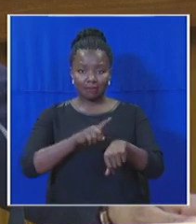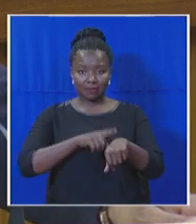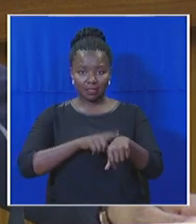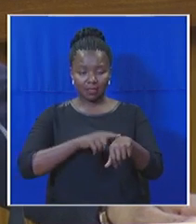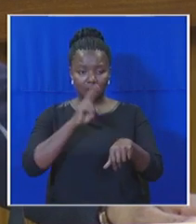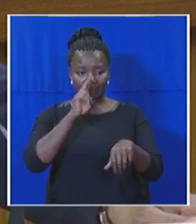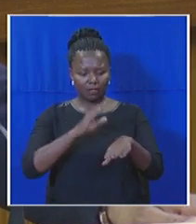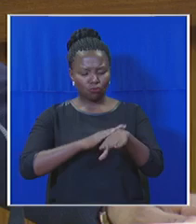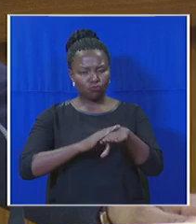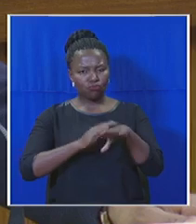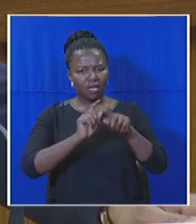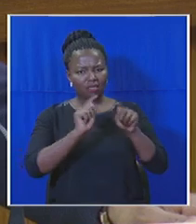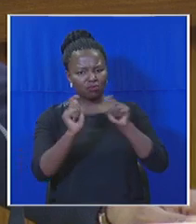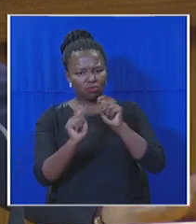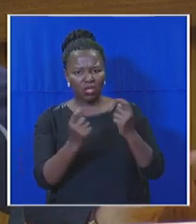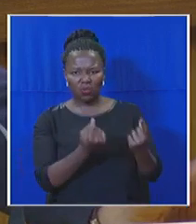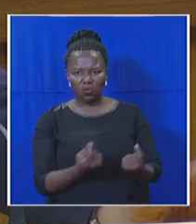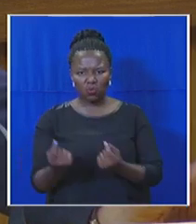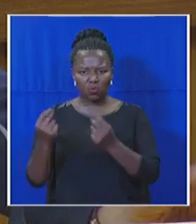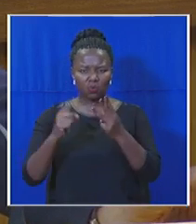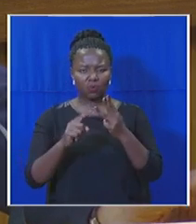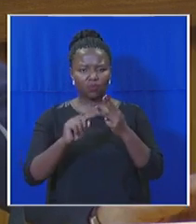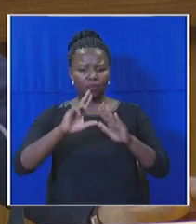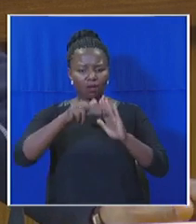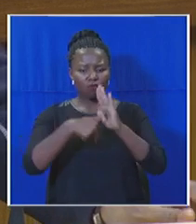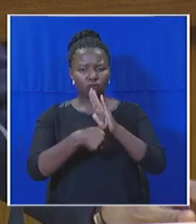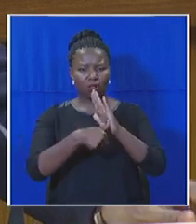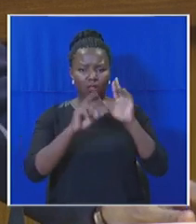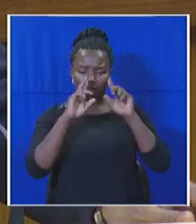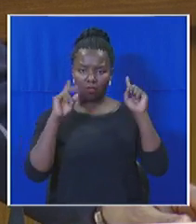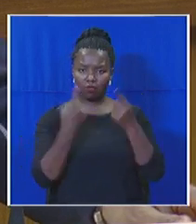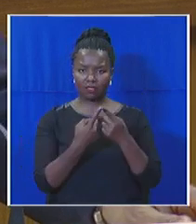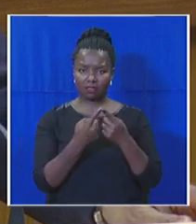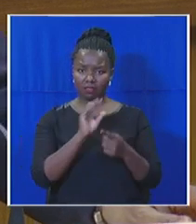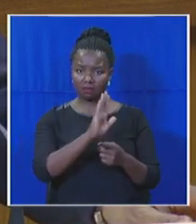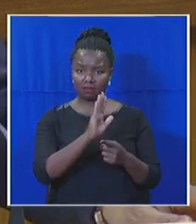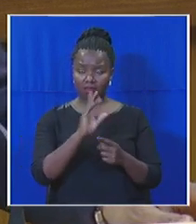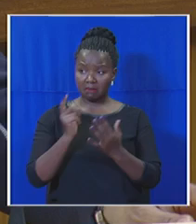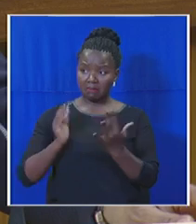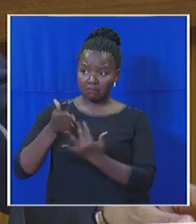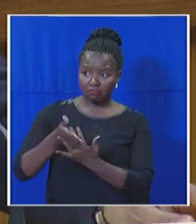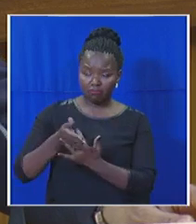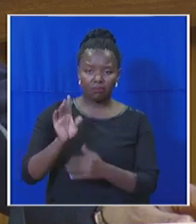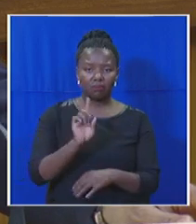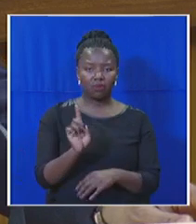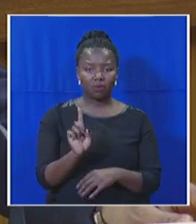the university's roles. It does not at all interfere.